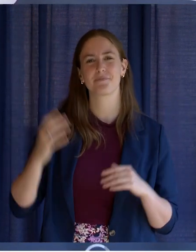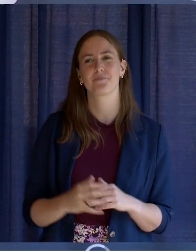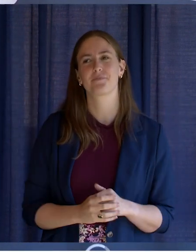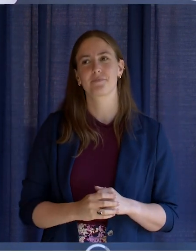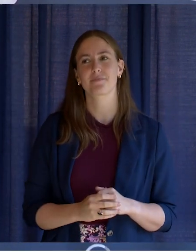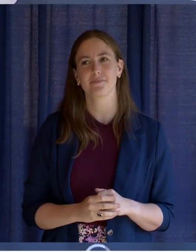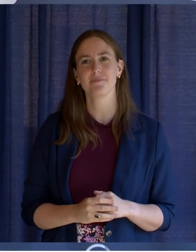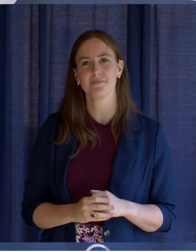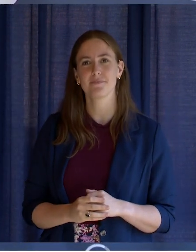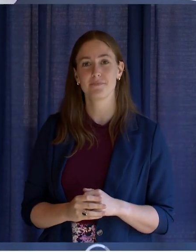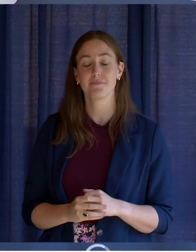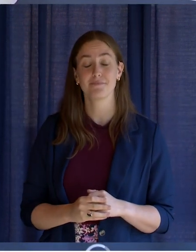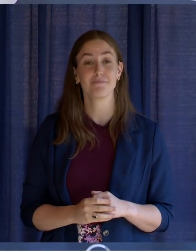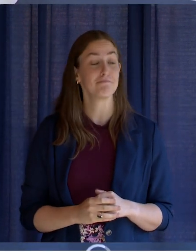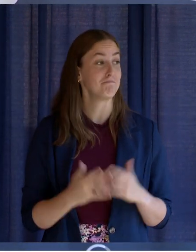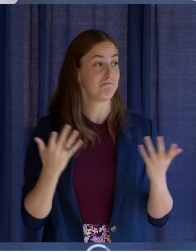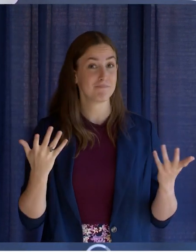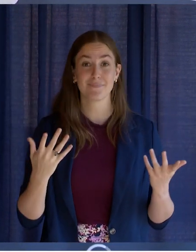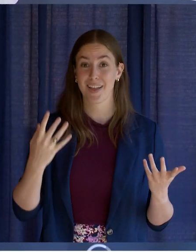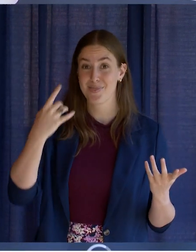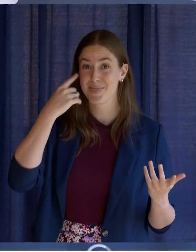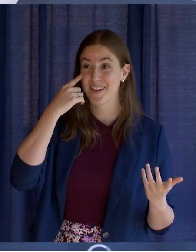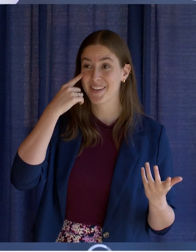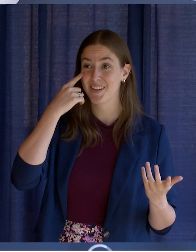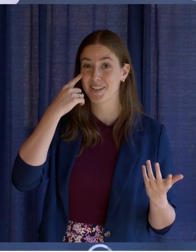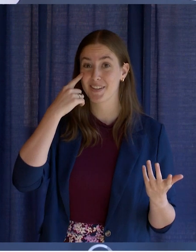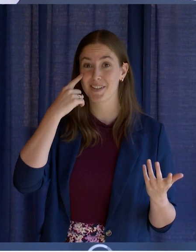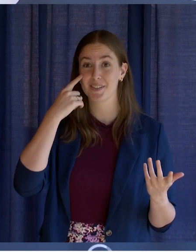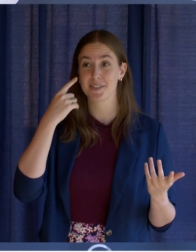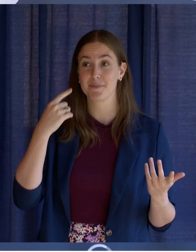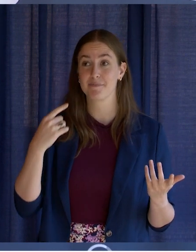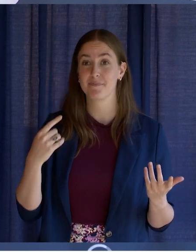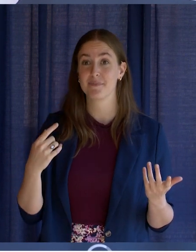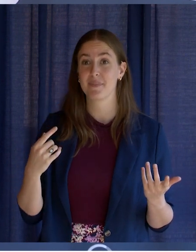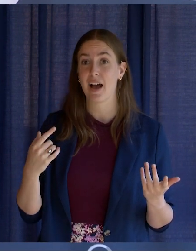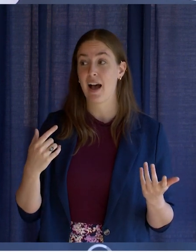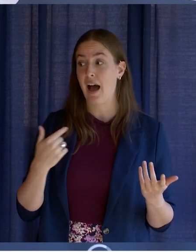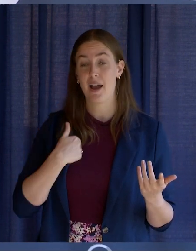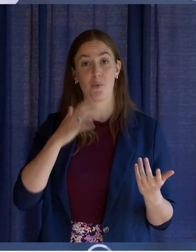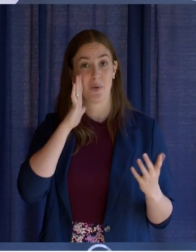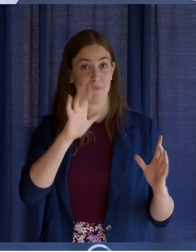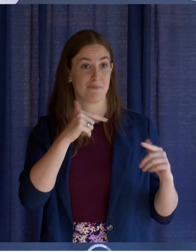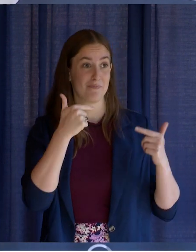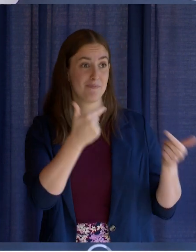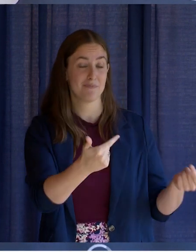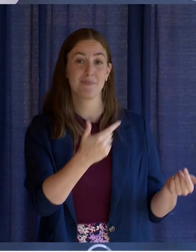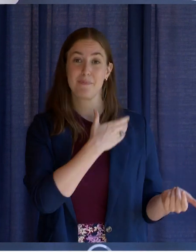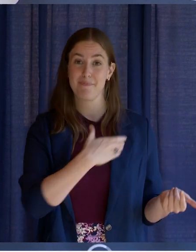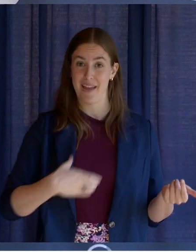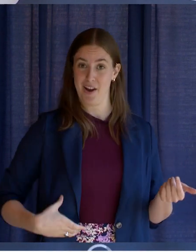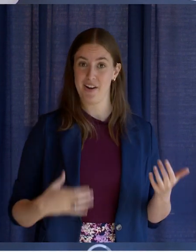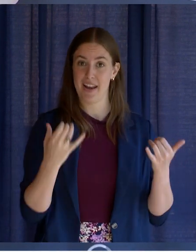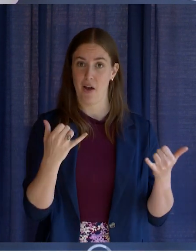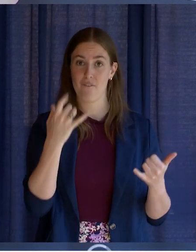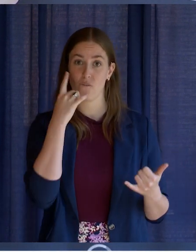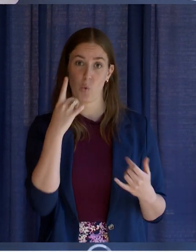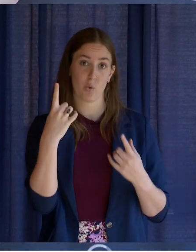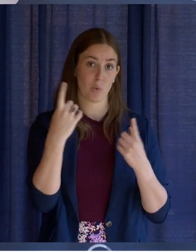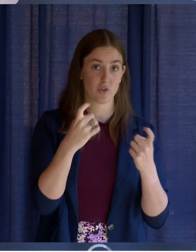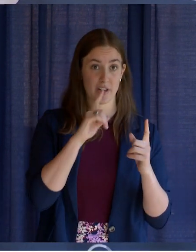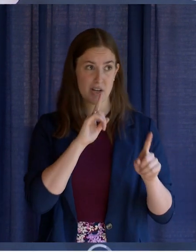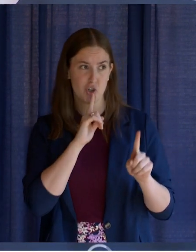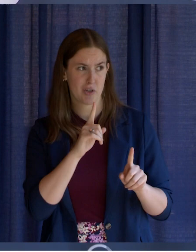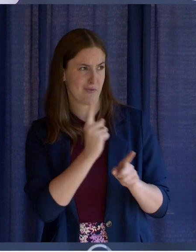All right, so I think with that, I'm calling the mayor back up to the podium for some Q&A. Is that correct, team? All